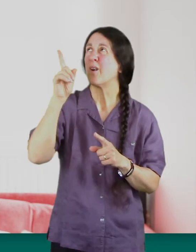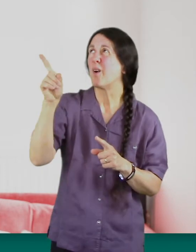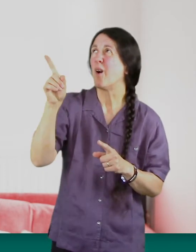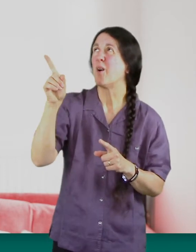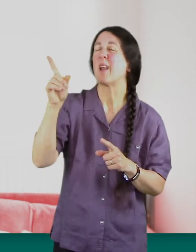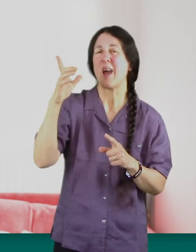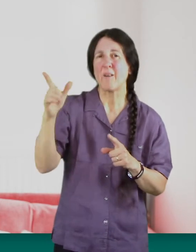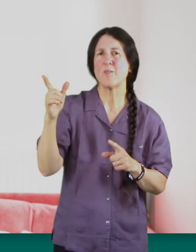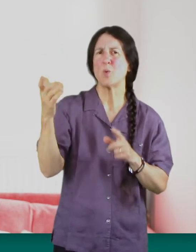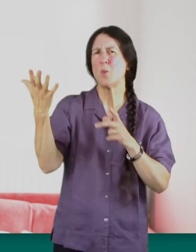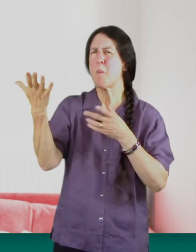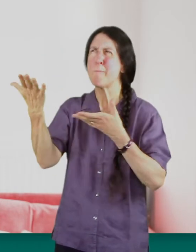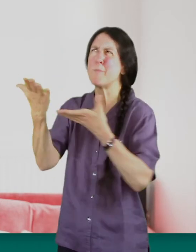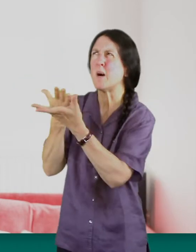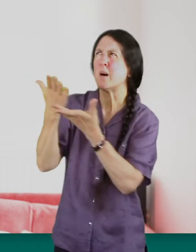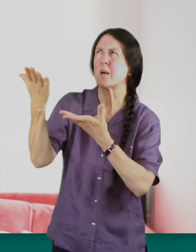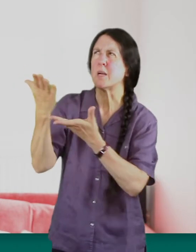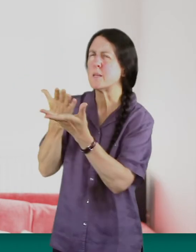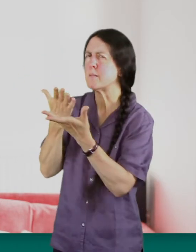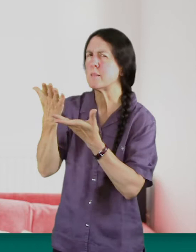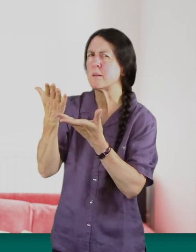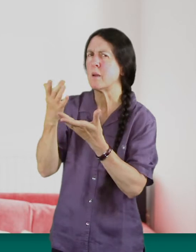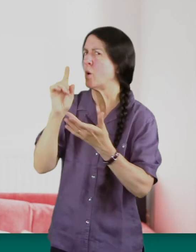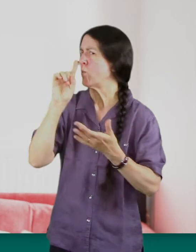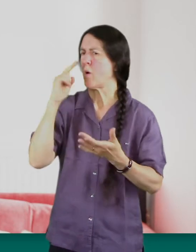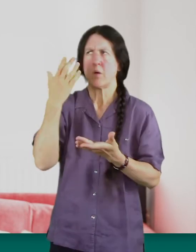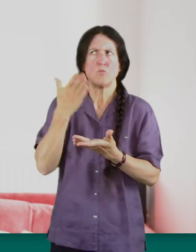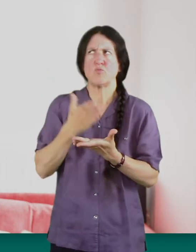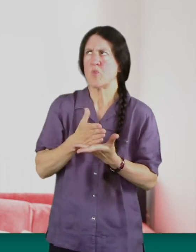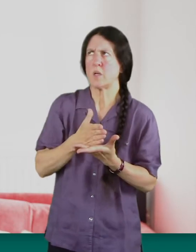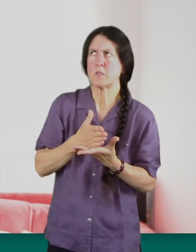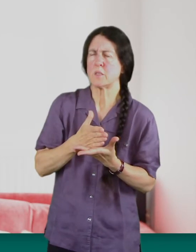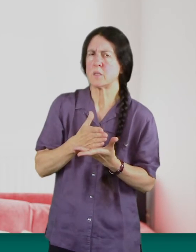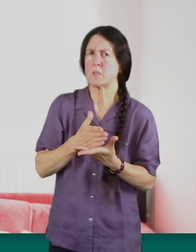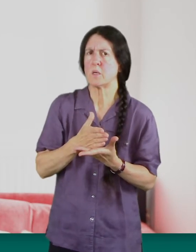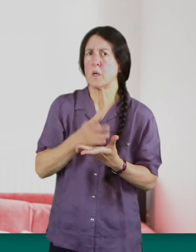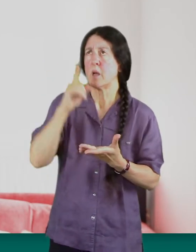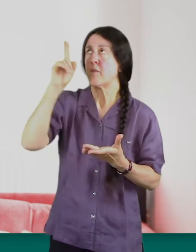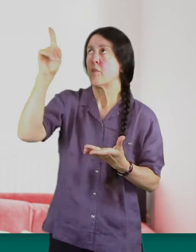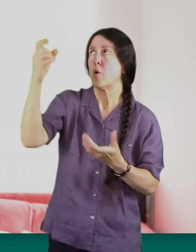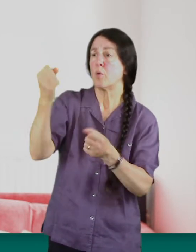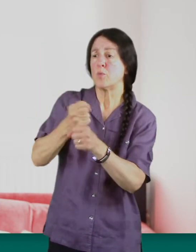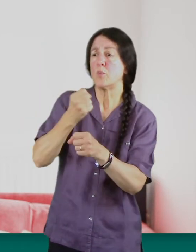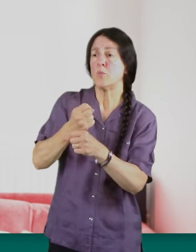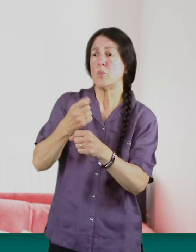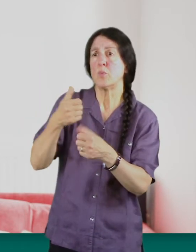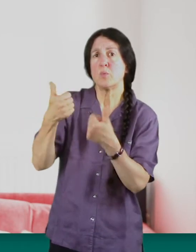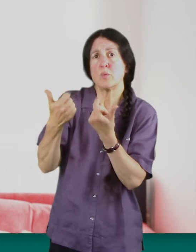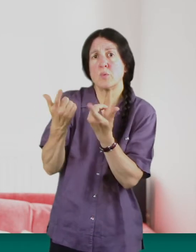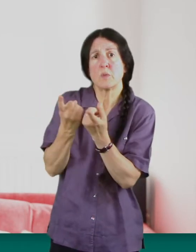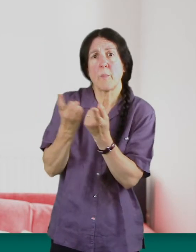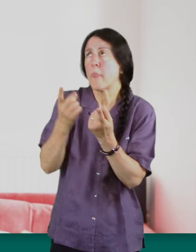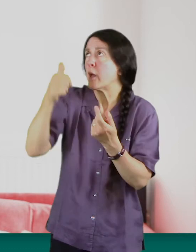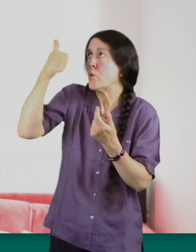They weren't really to be trusted, that if they did something good for you, they'd expect you to do something for them later. That was